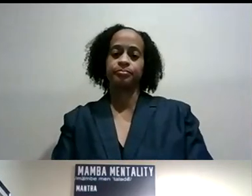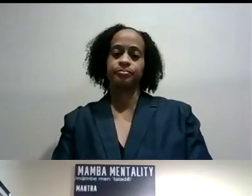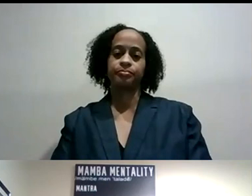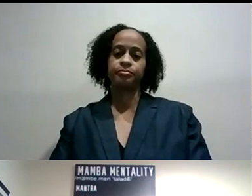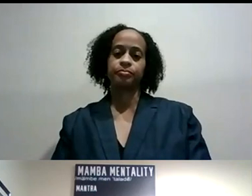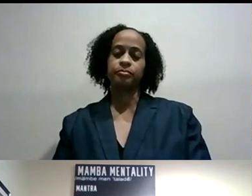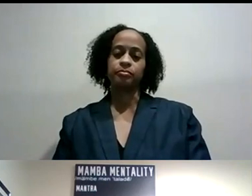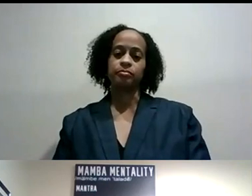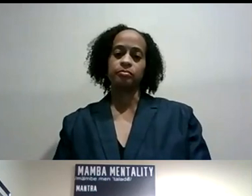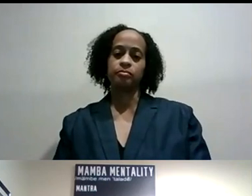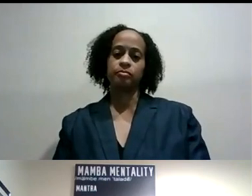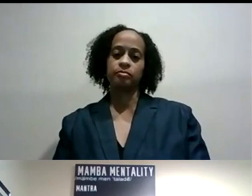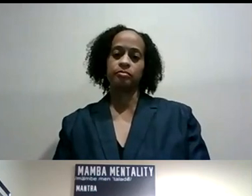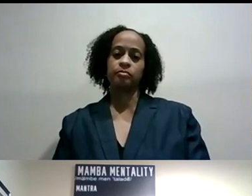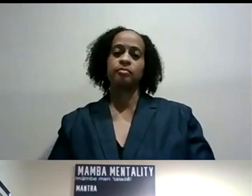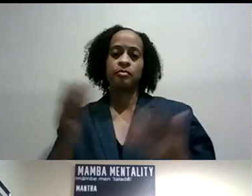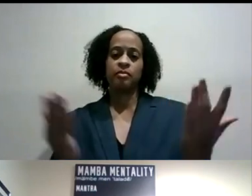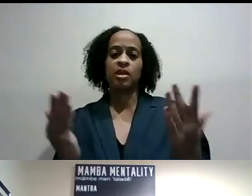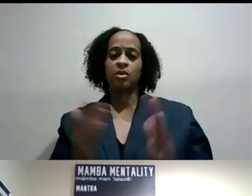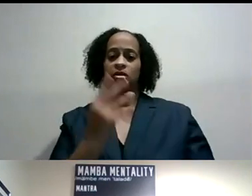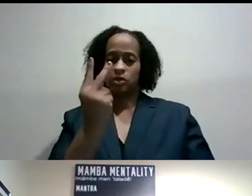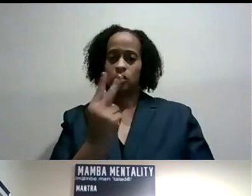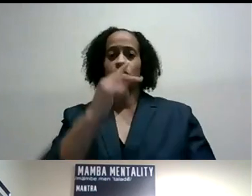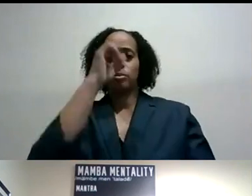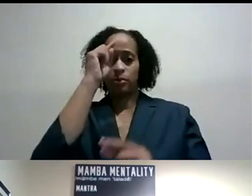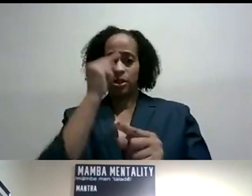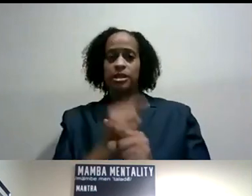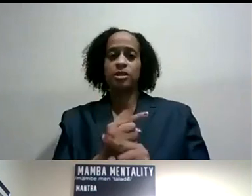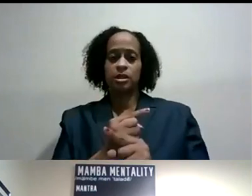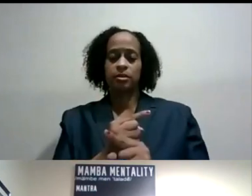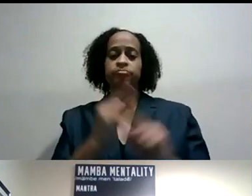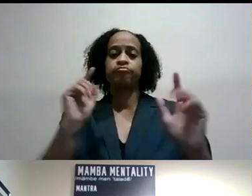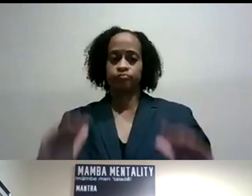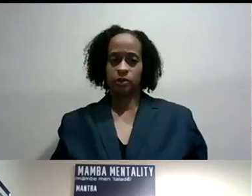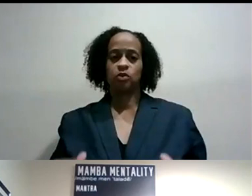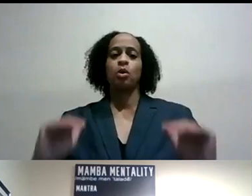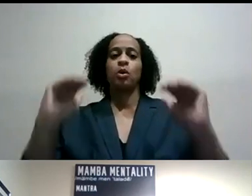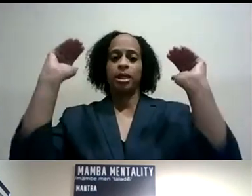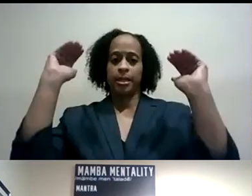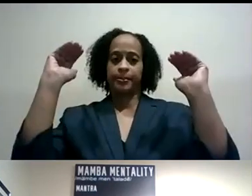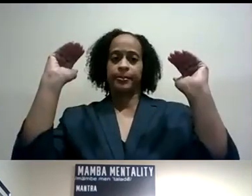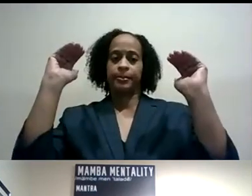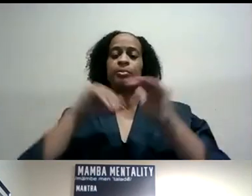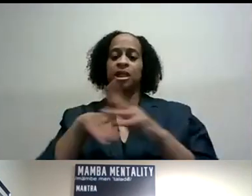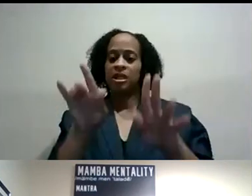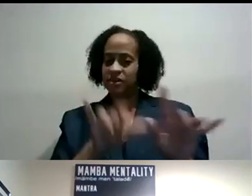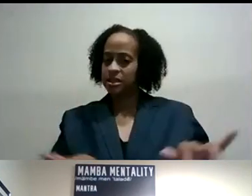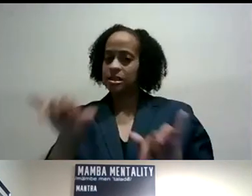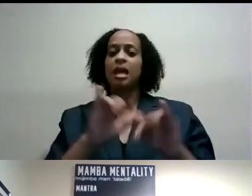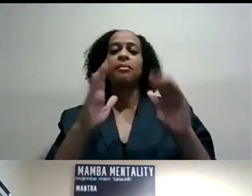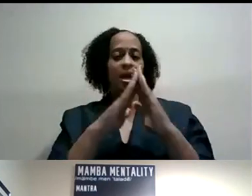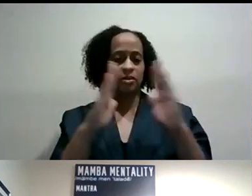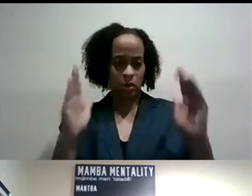here we've got two brothers growing up in the same